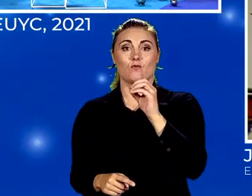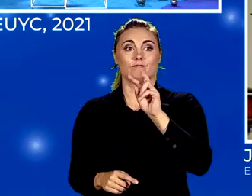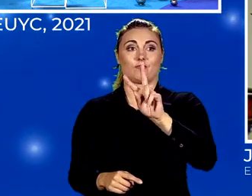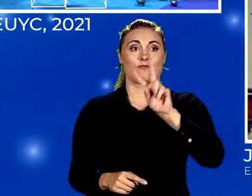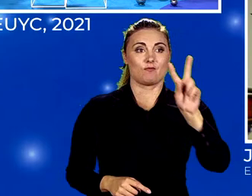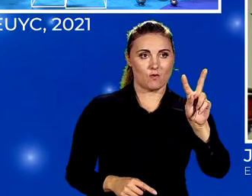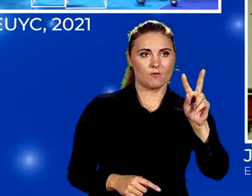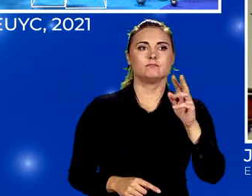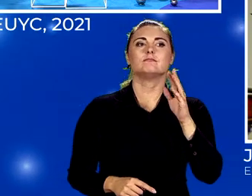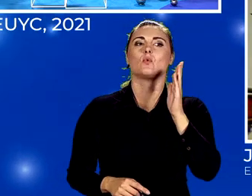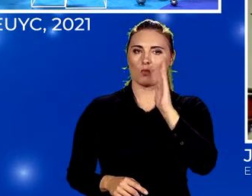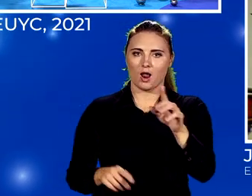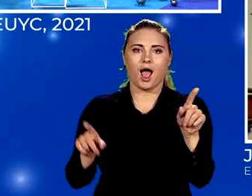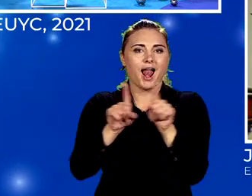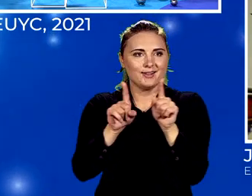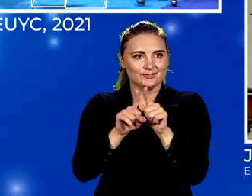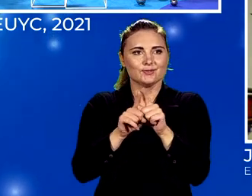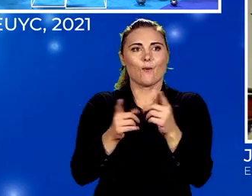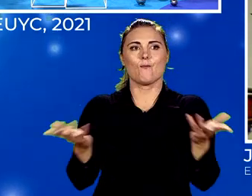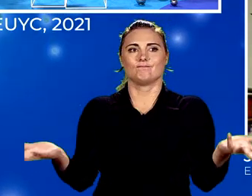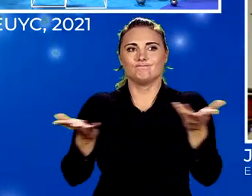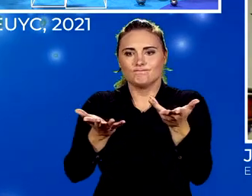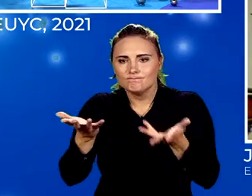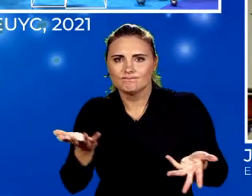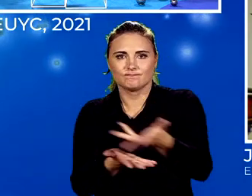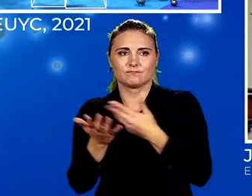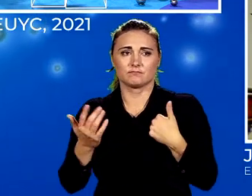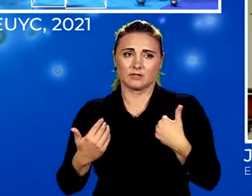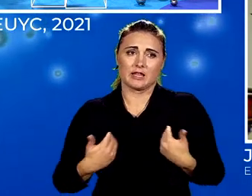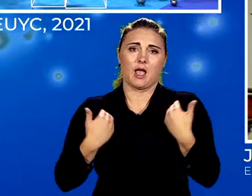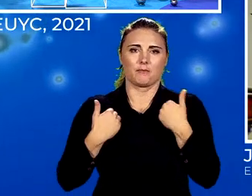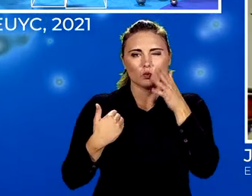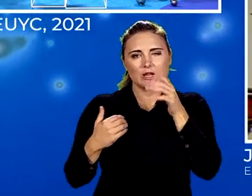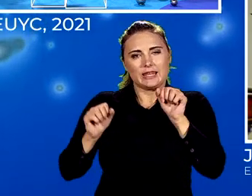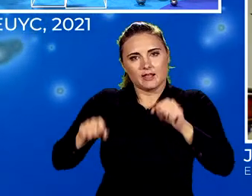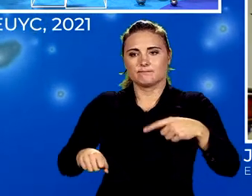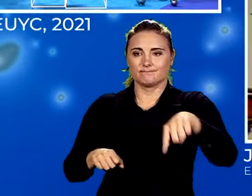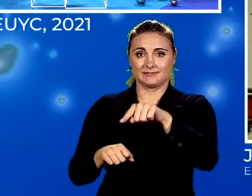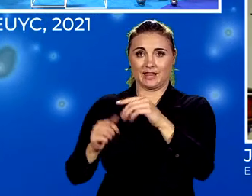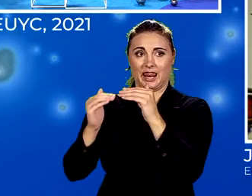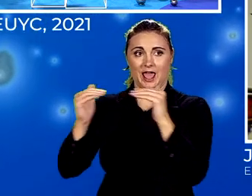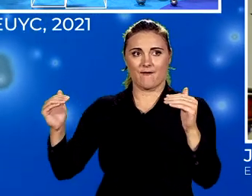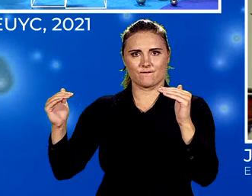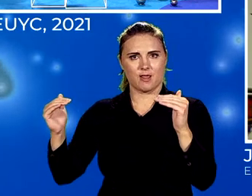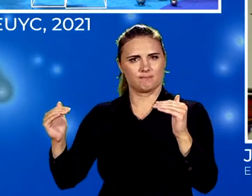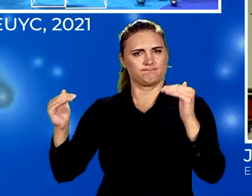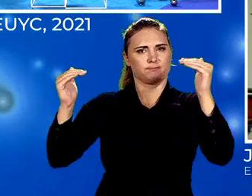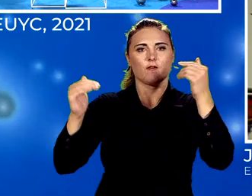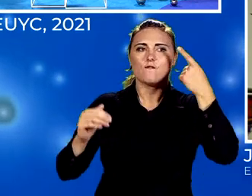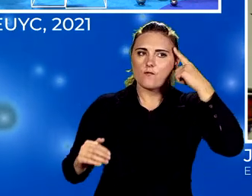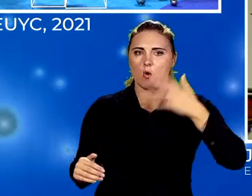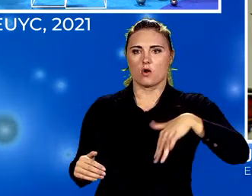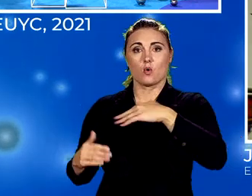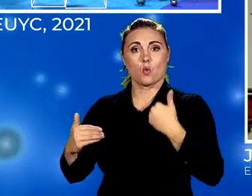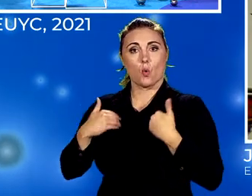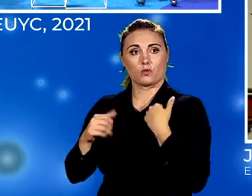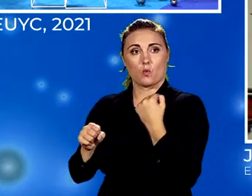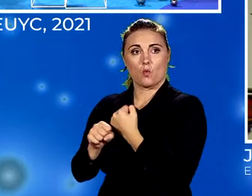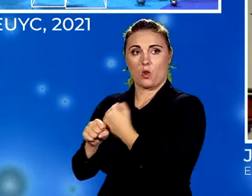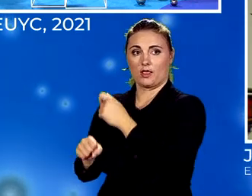expert group, it's youth workers, and we believe that youth work empowers young people. And we're very glad that this is actually a very concrete example